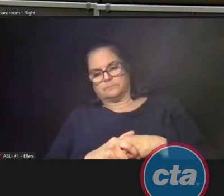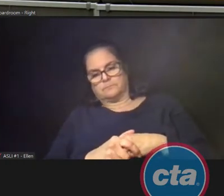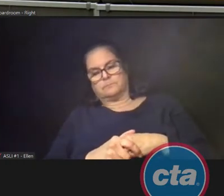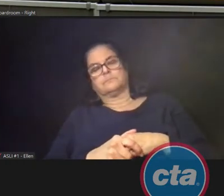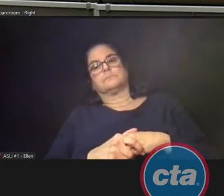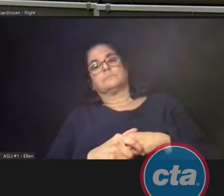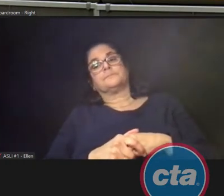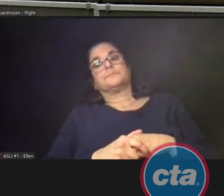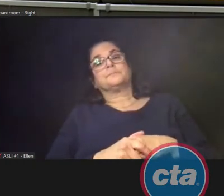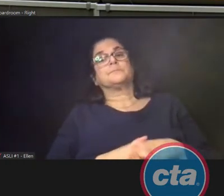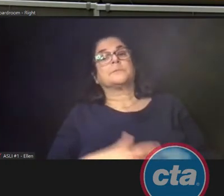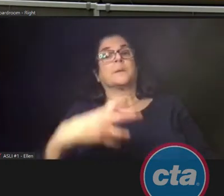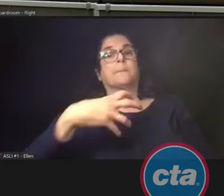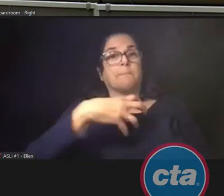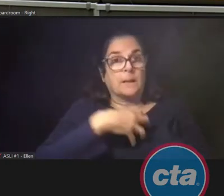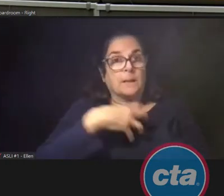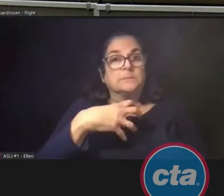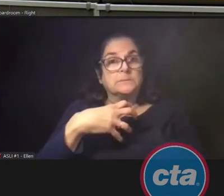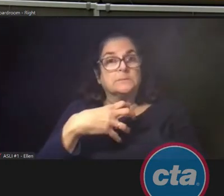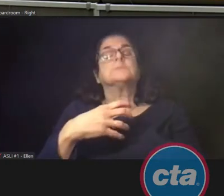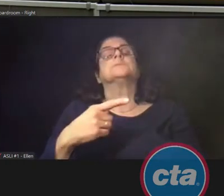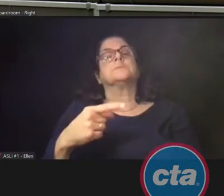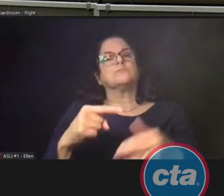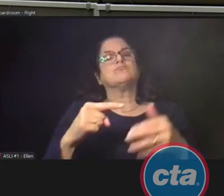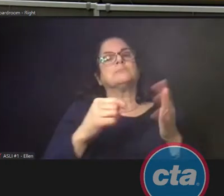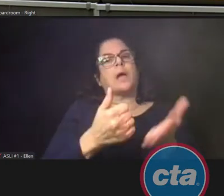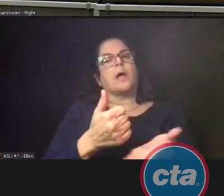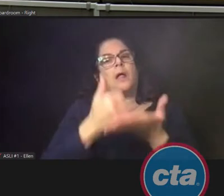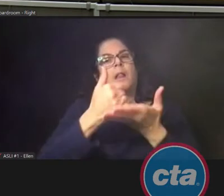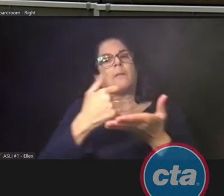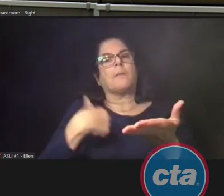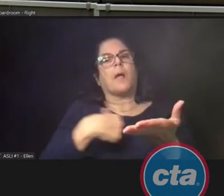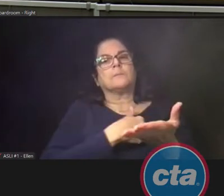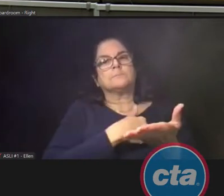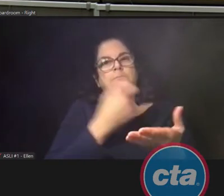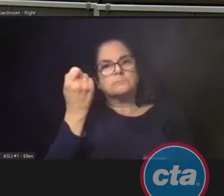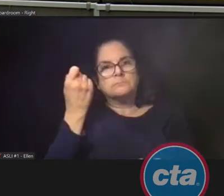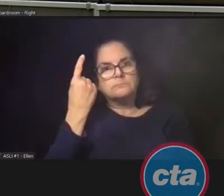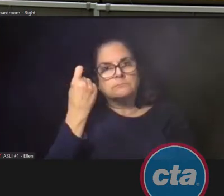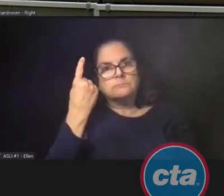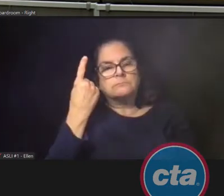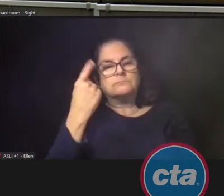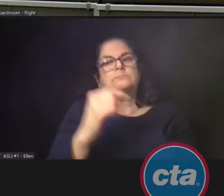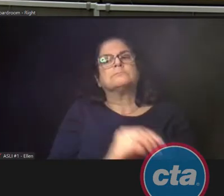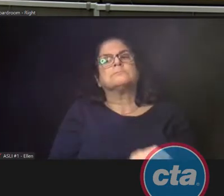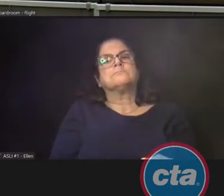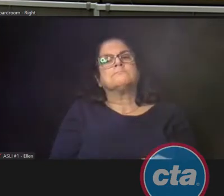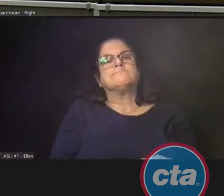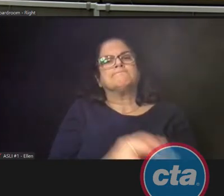the issues they raised help provide a baseline beyond the numbers in areas where we are experiencing challenges.